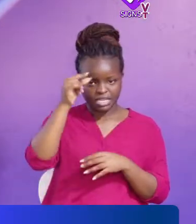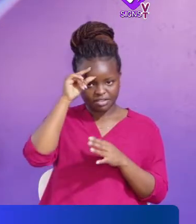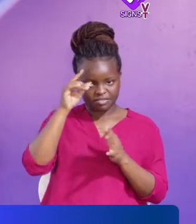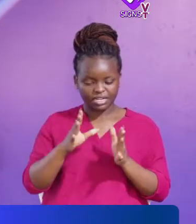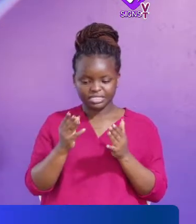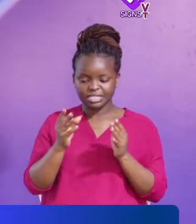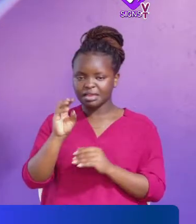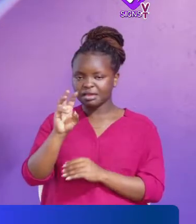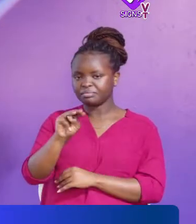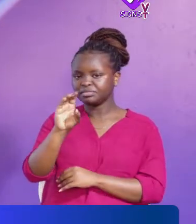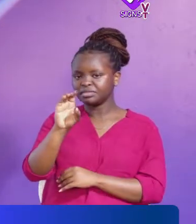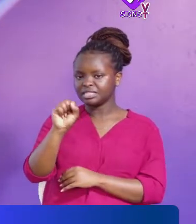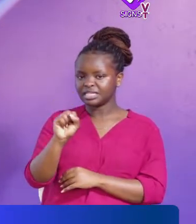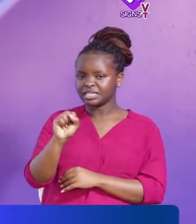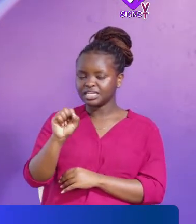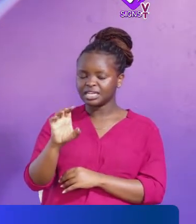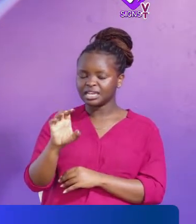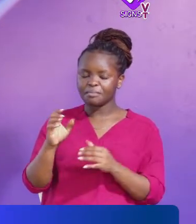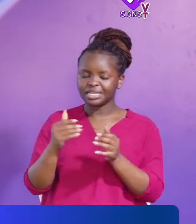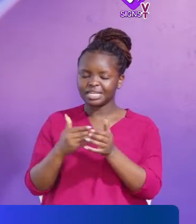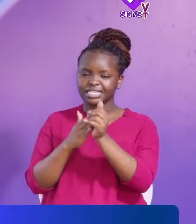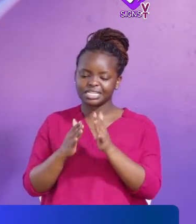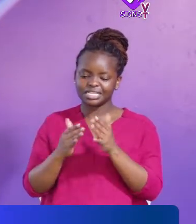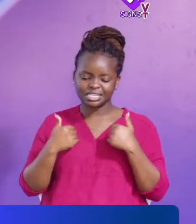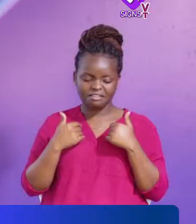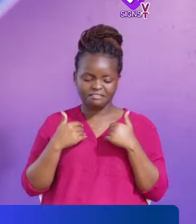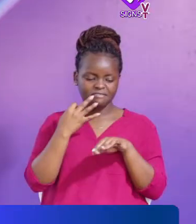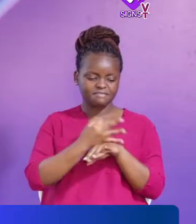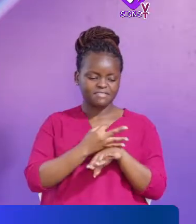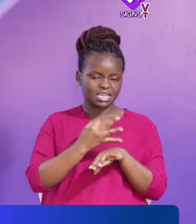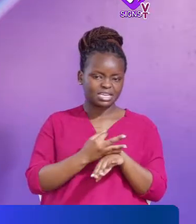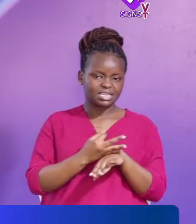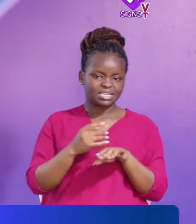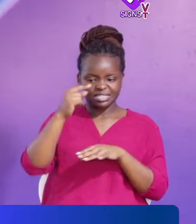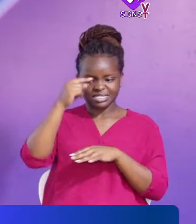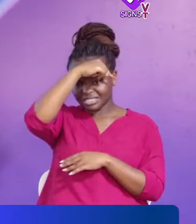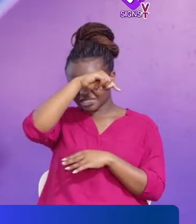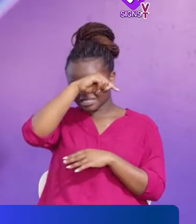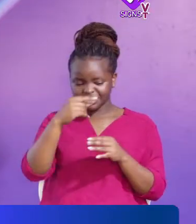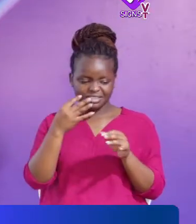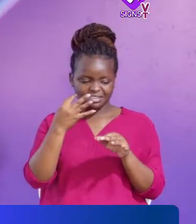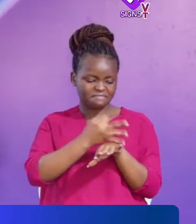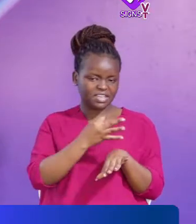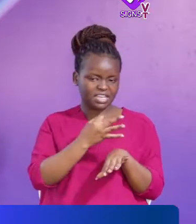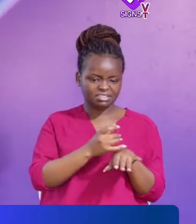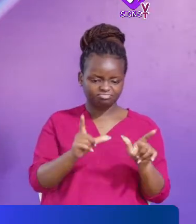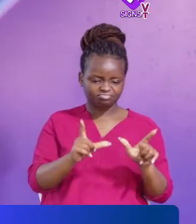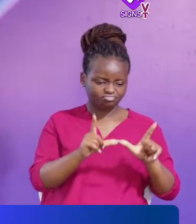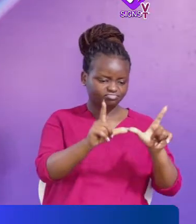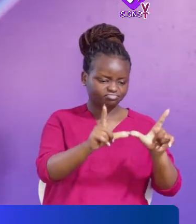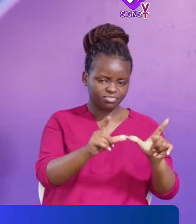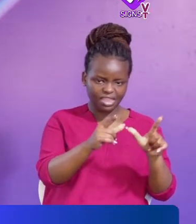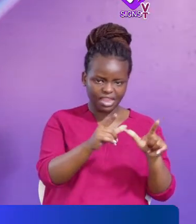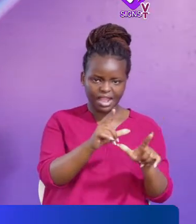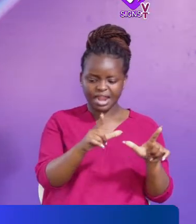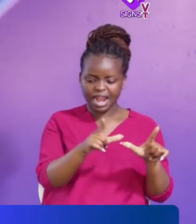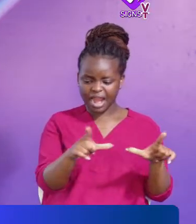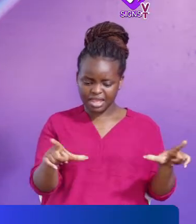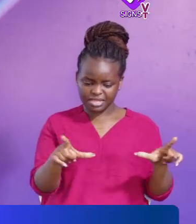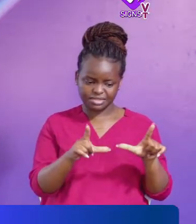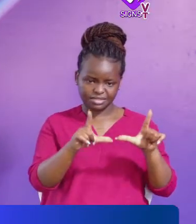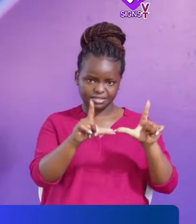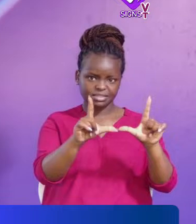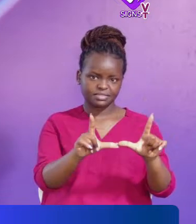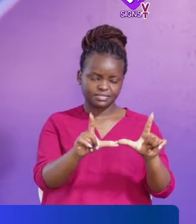and senators have fake degrees? How many people have fake title deeds? That you have to go to court so that the judge can determine which one is fake and which one is not